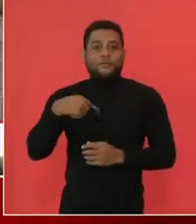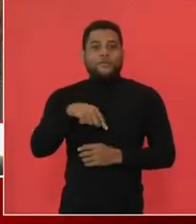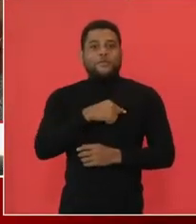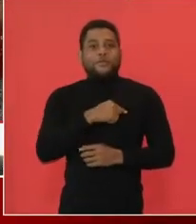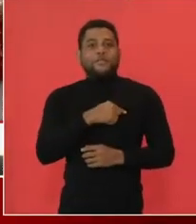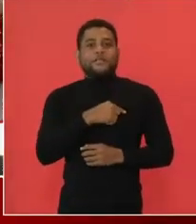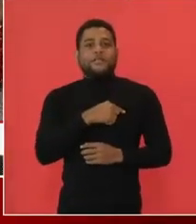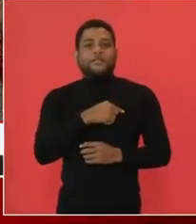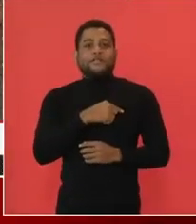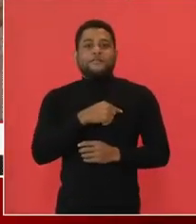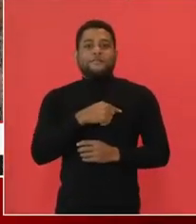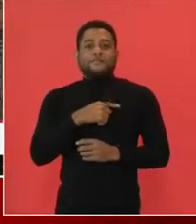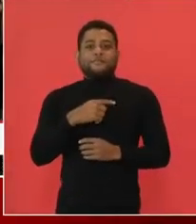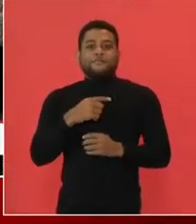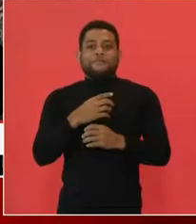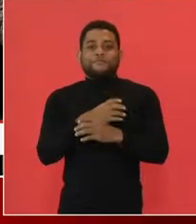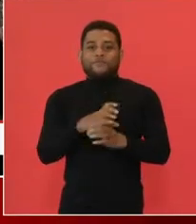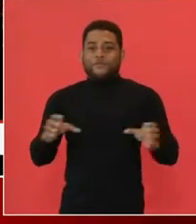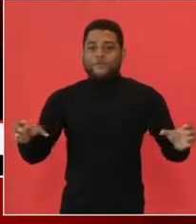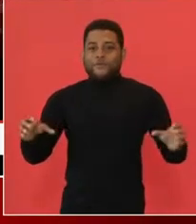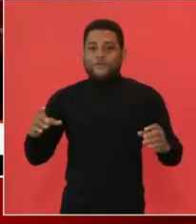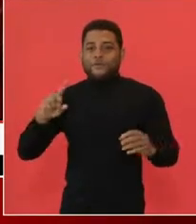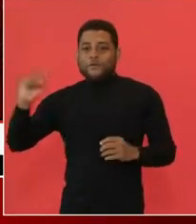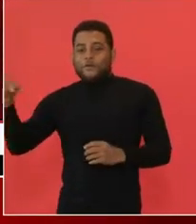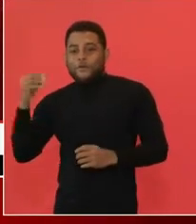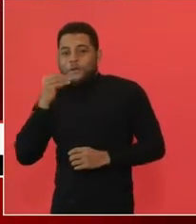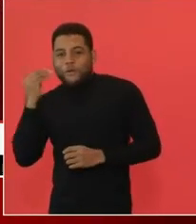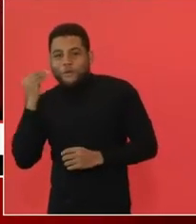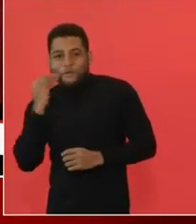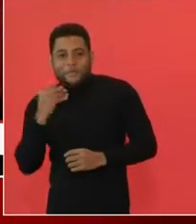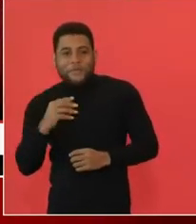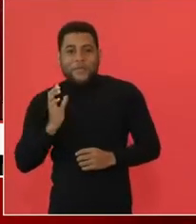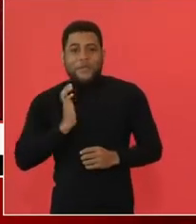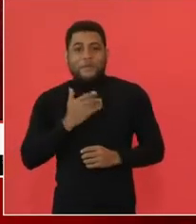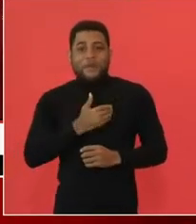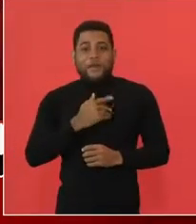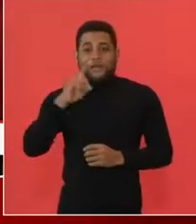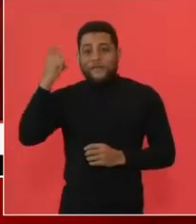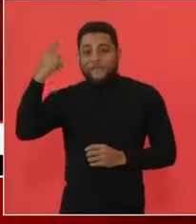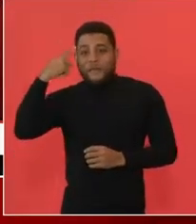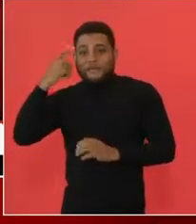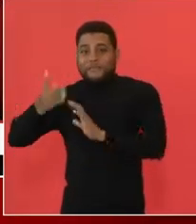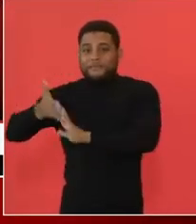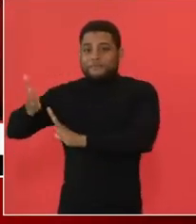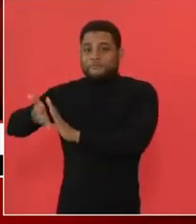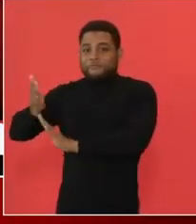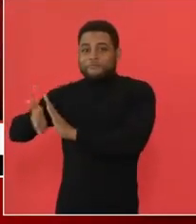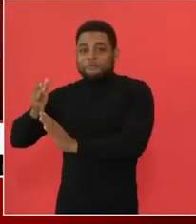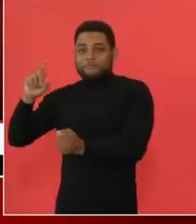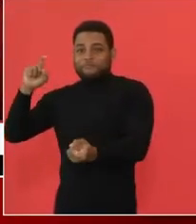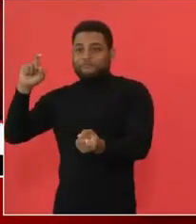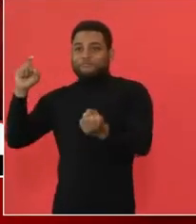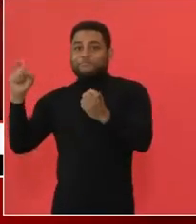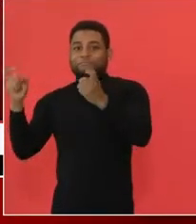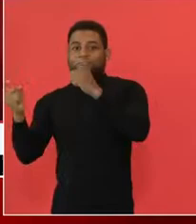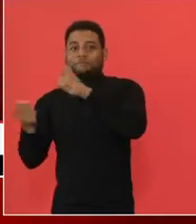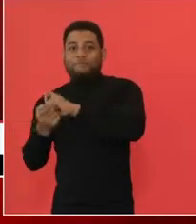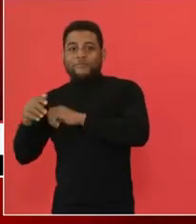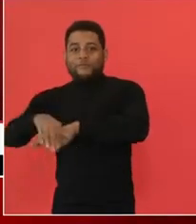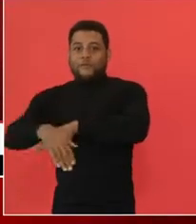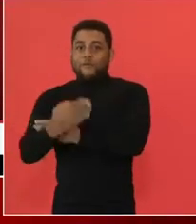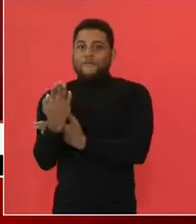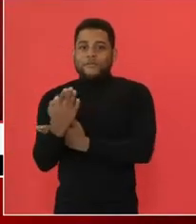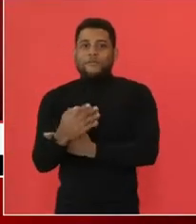go home, we modified our government operations literally overnight. You guys were flexible with your equipment,